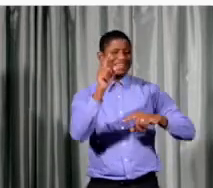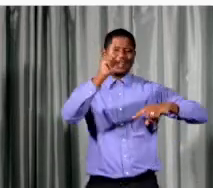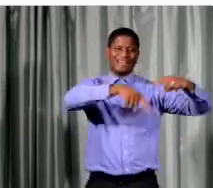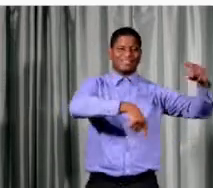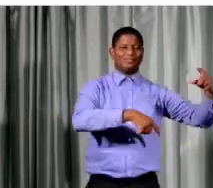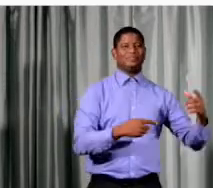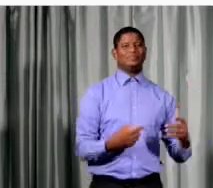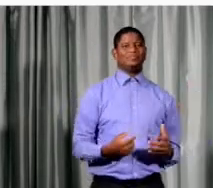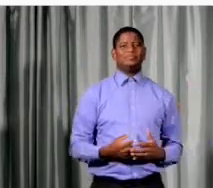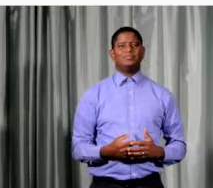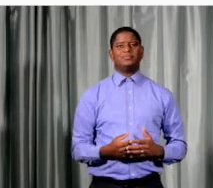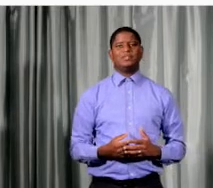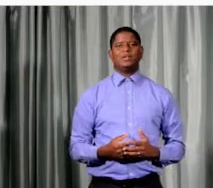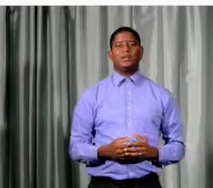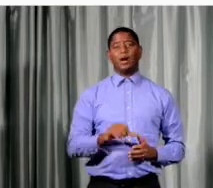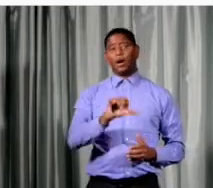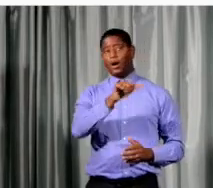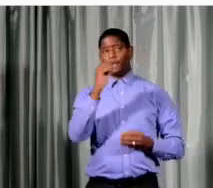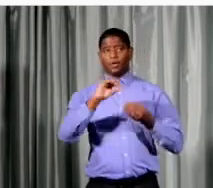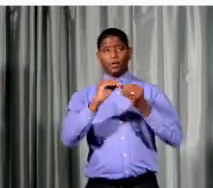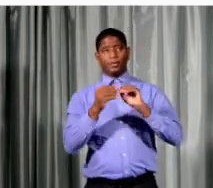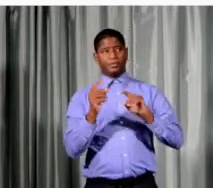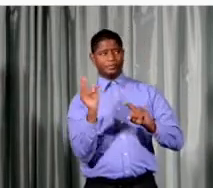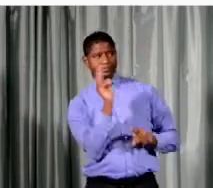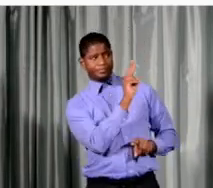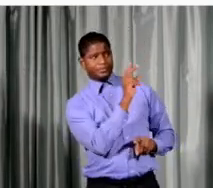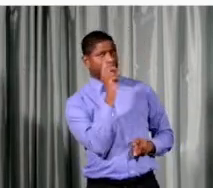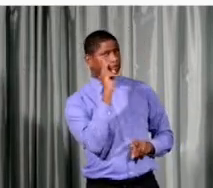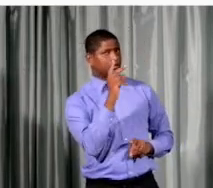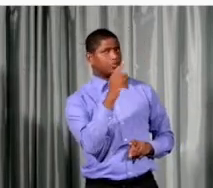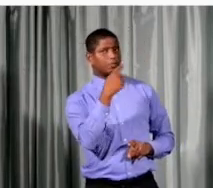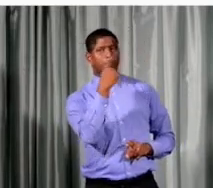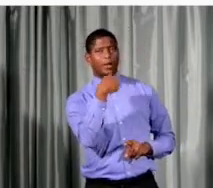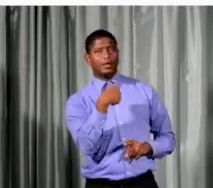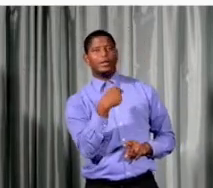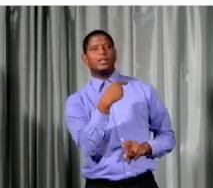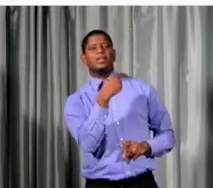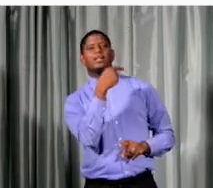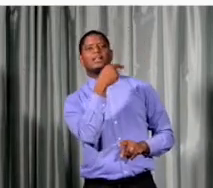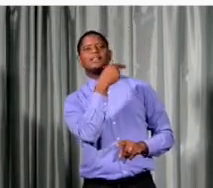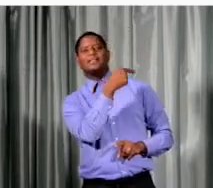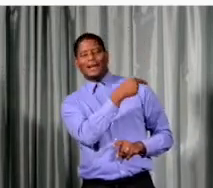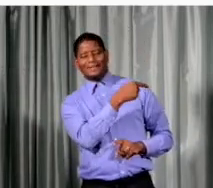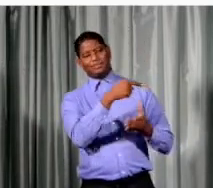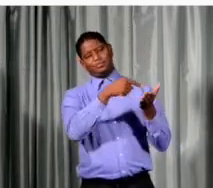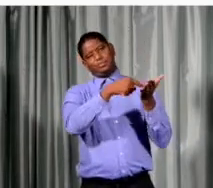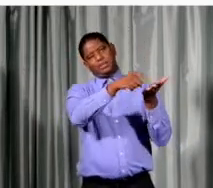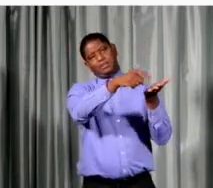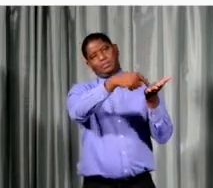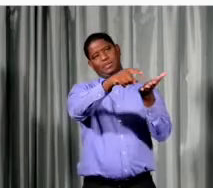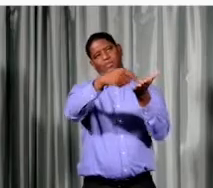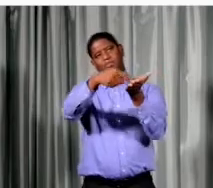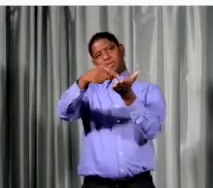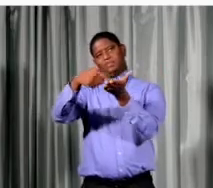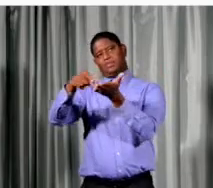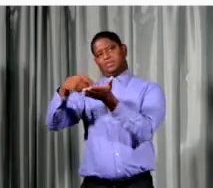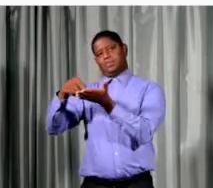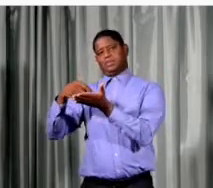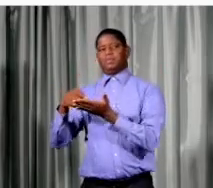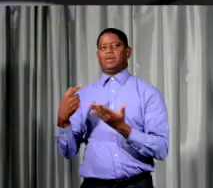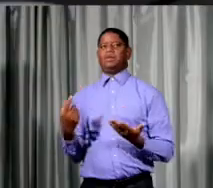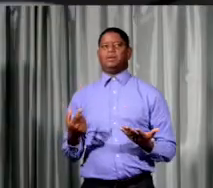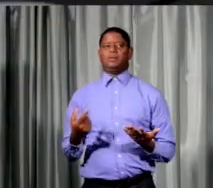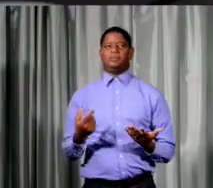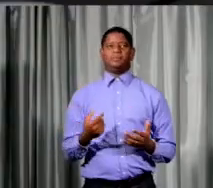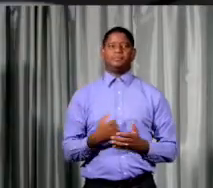This is the number that you pay salaries and you pay yourself. And this is the number that you use to pay